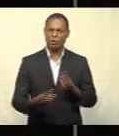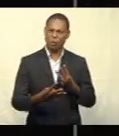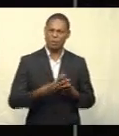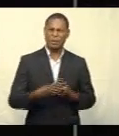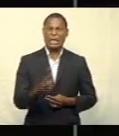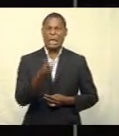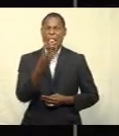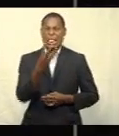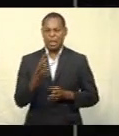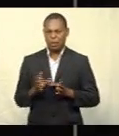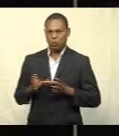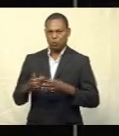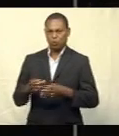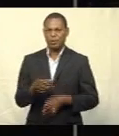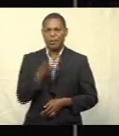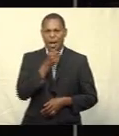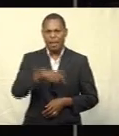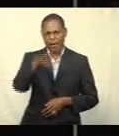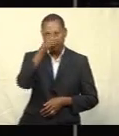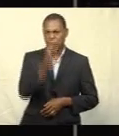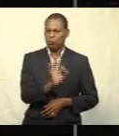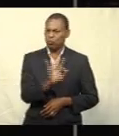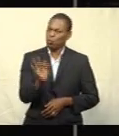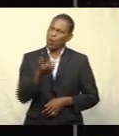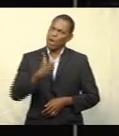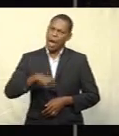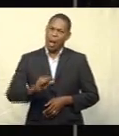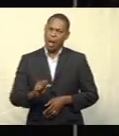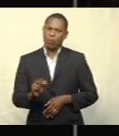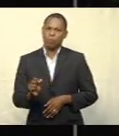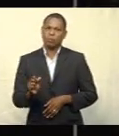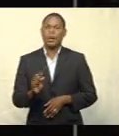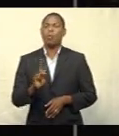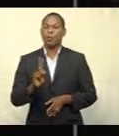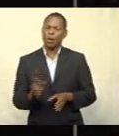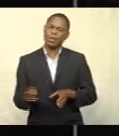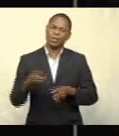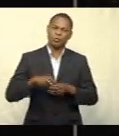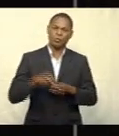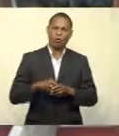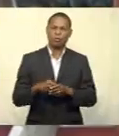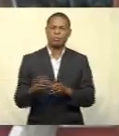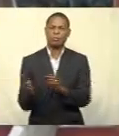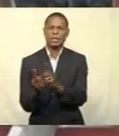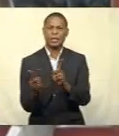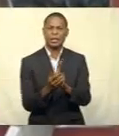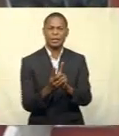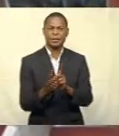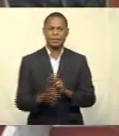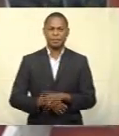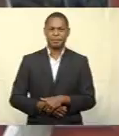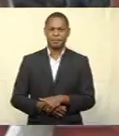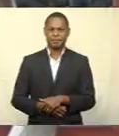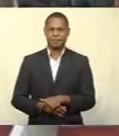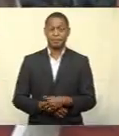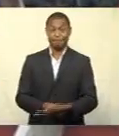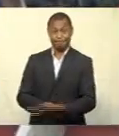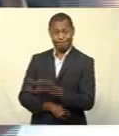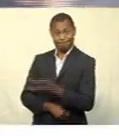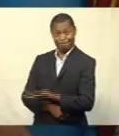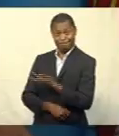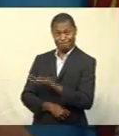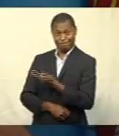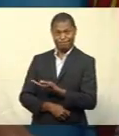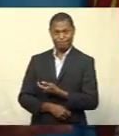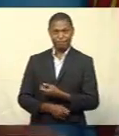including Kandavu not being allowed to sit in during the last management board meeting. Linda Tambuya has been put on